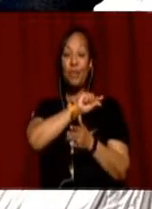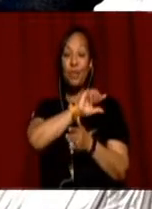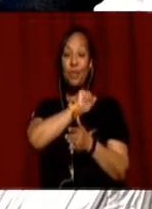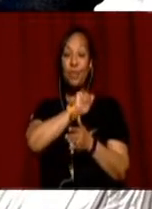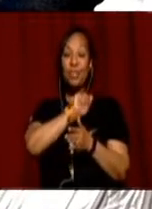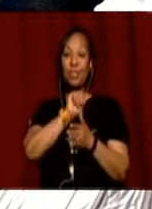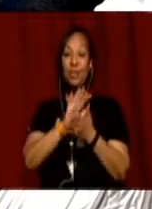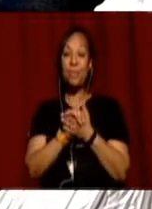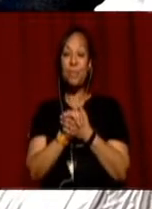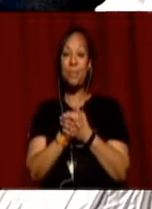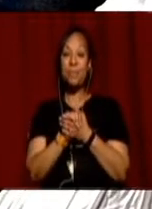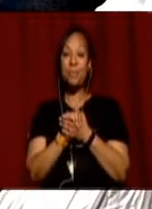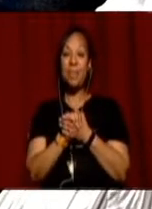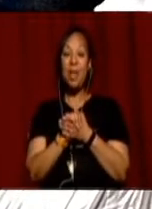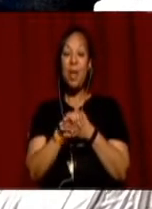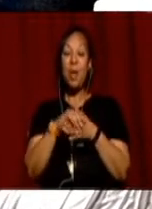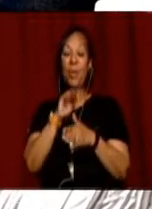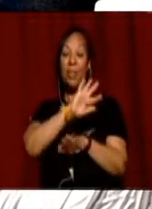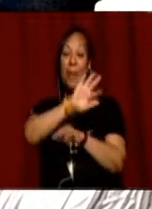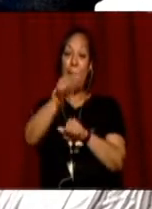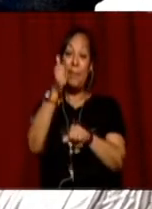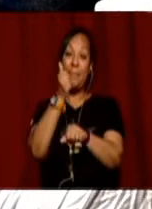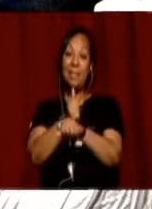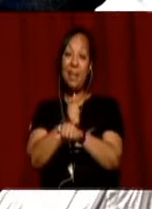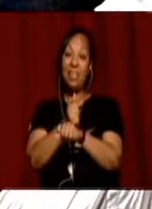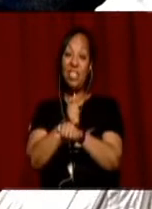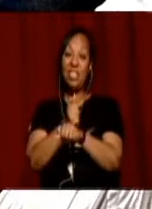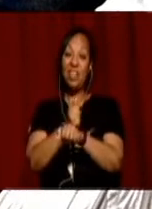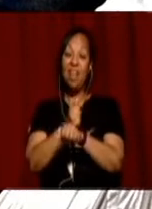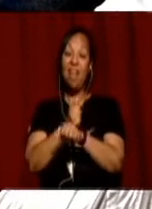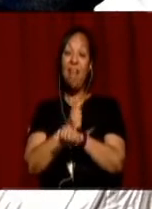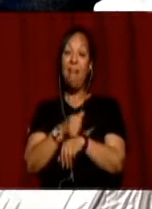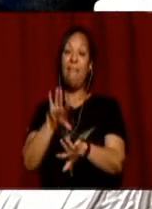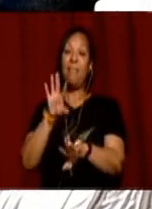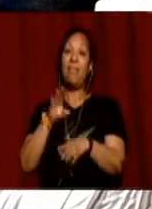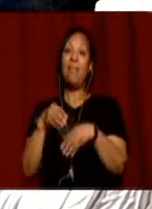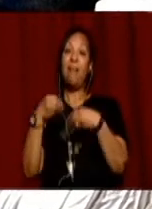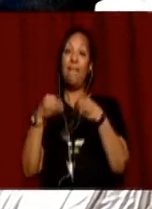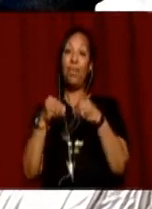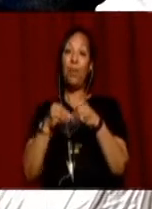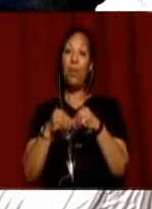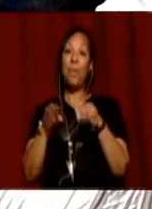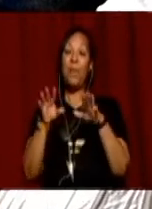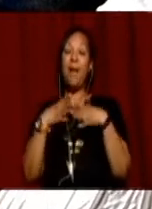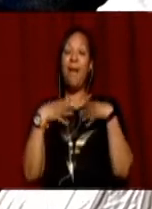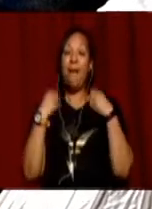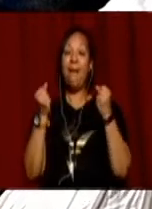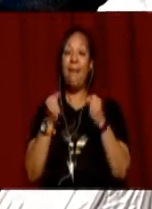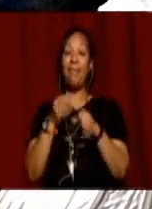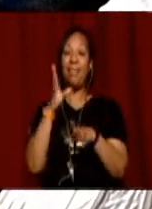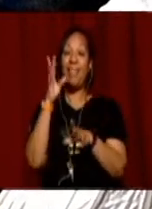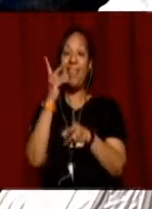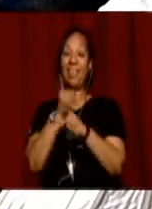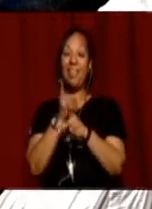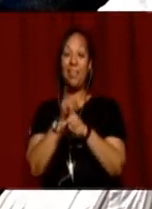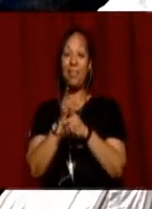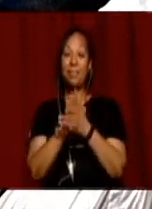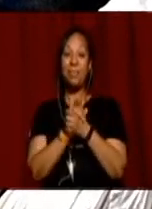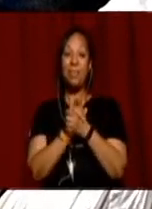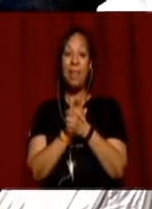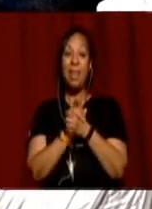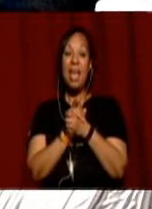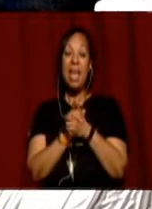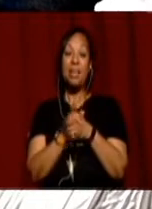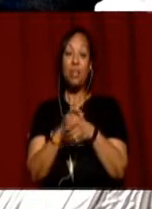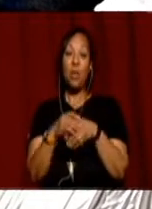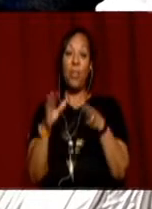2015 with the implementation of the Affordable Health Care Act. So that benefited 2.5 million